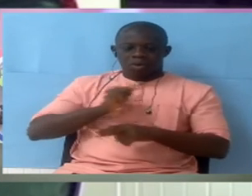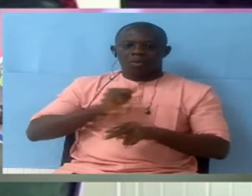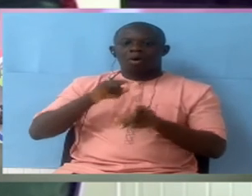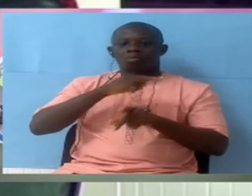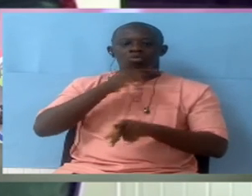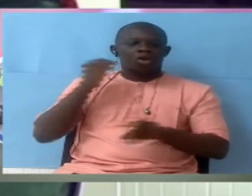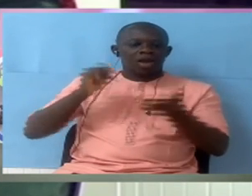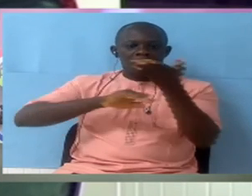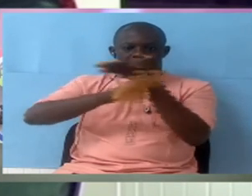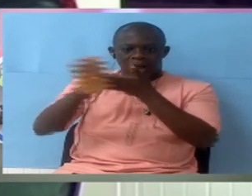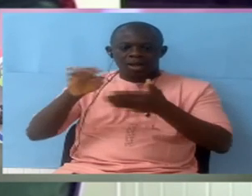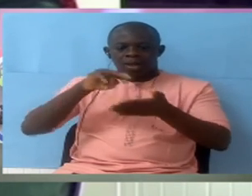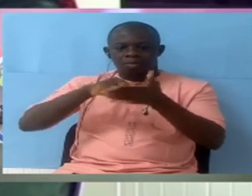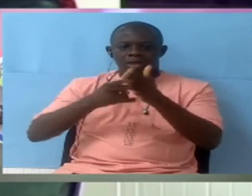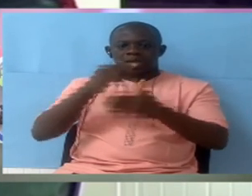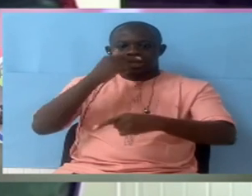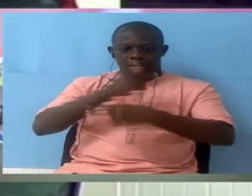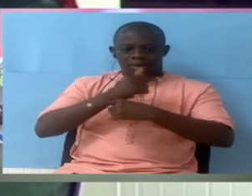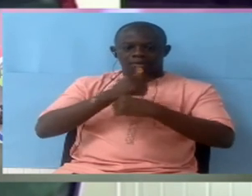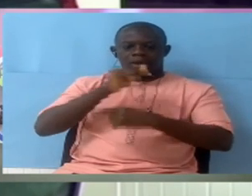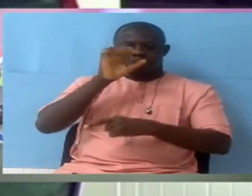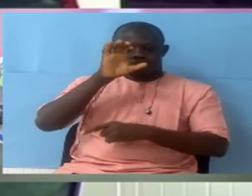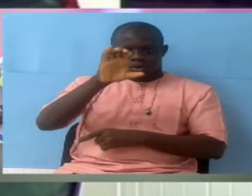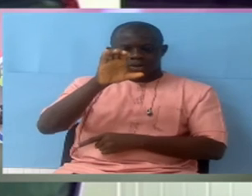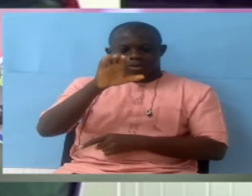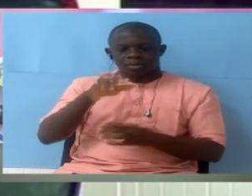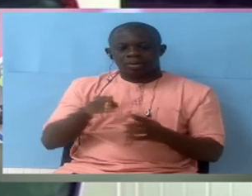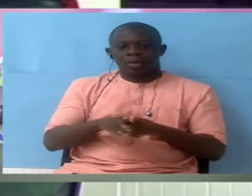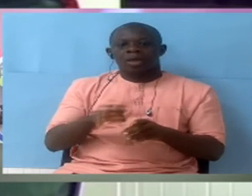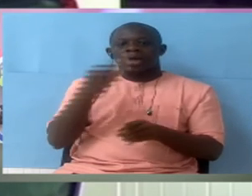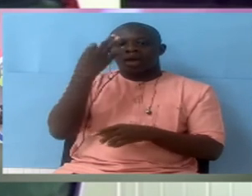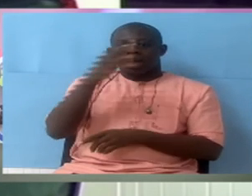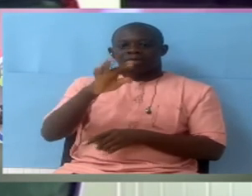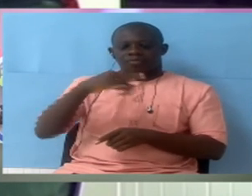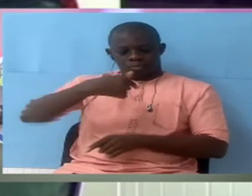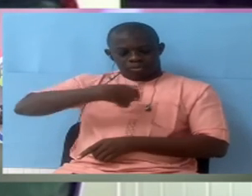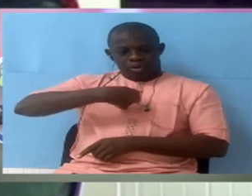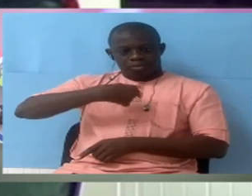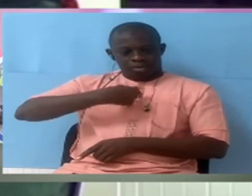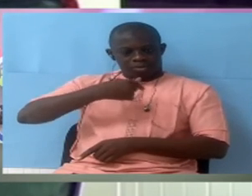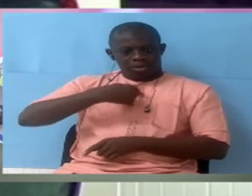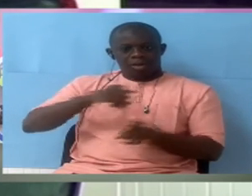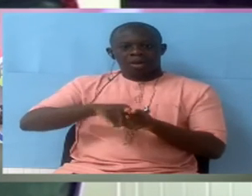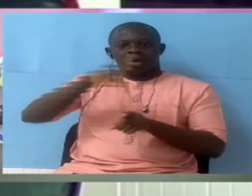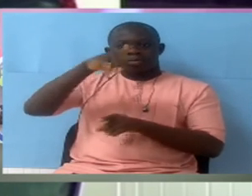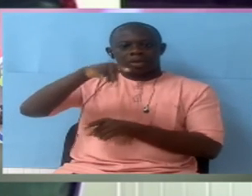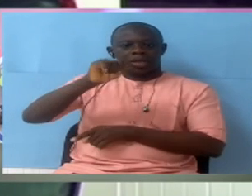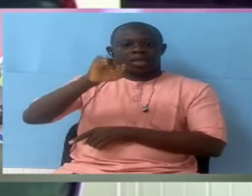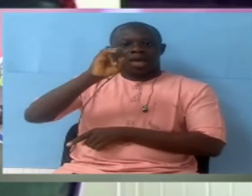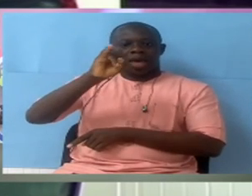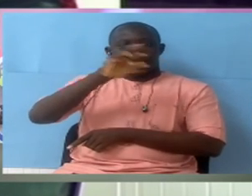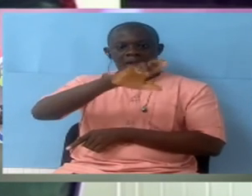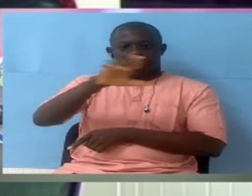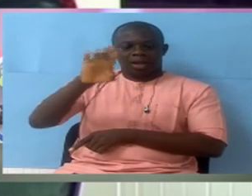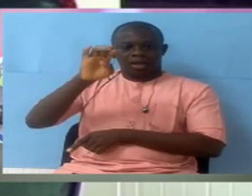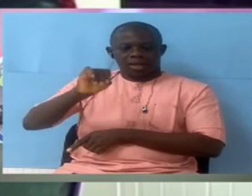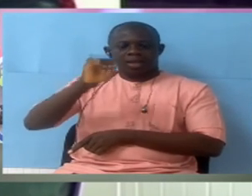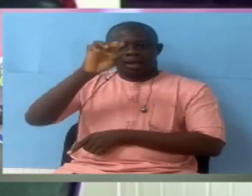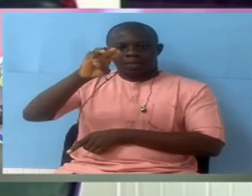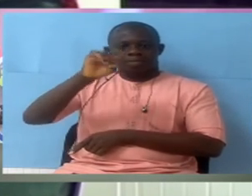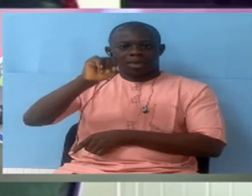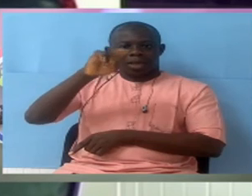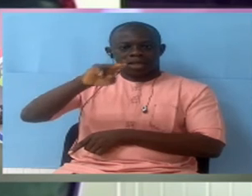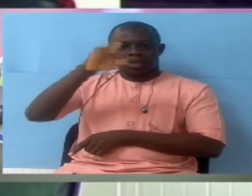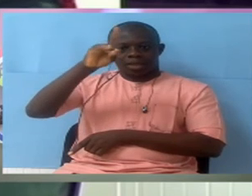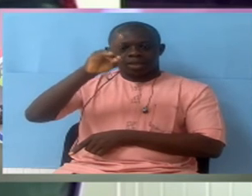aar li nga xamne modi suñu réew mi. If me Pierre Mendy as the commanding officer, bu fekke ne man Pierre